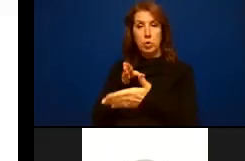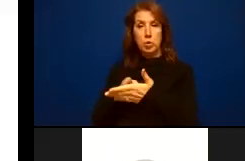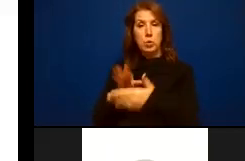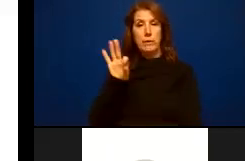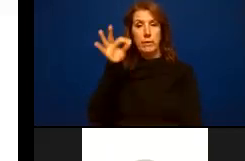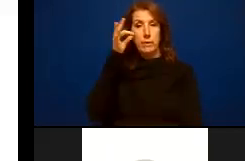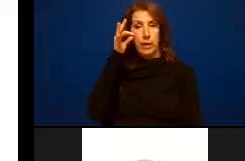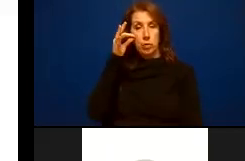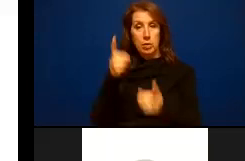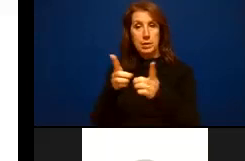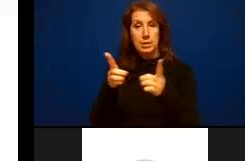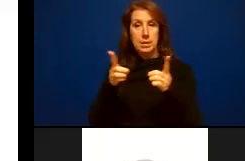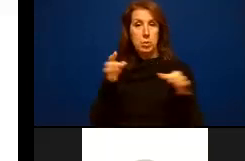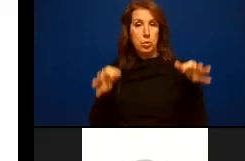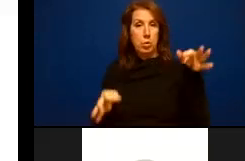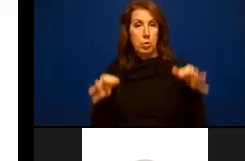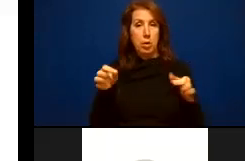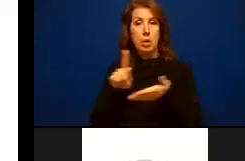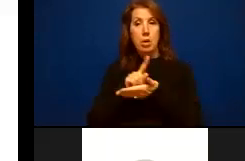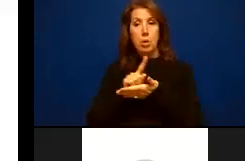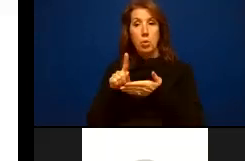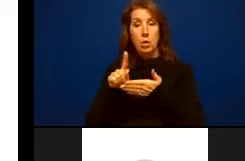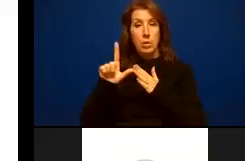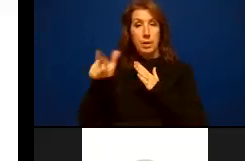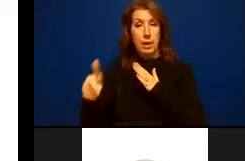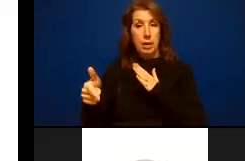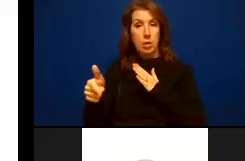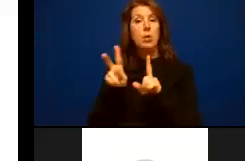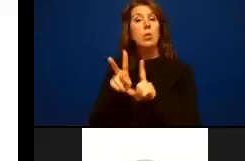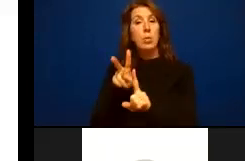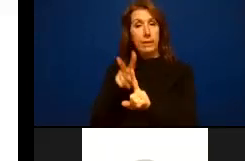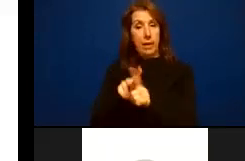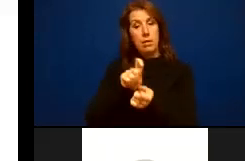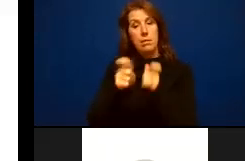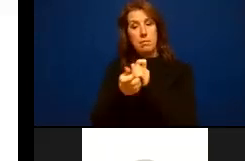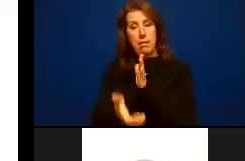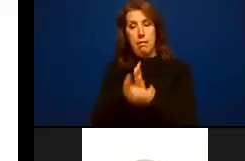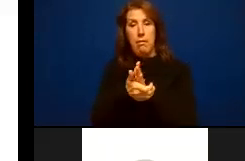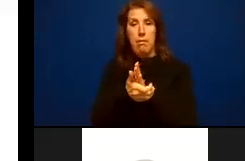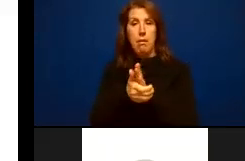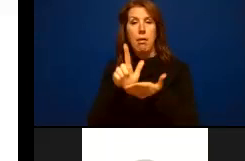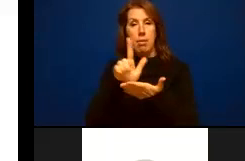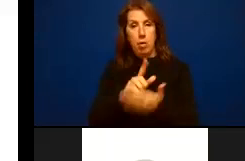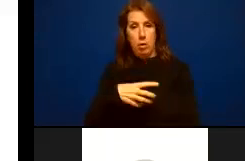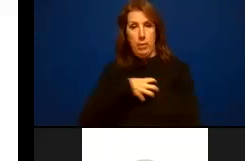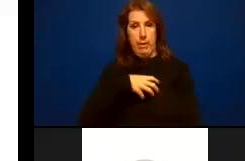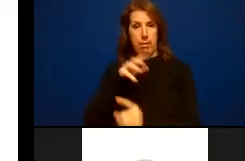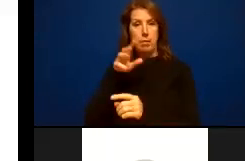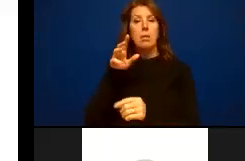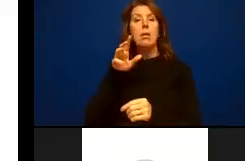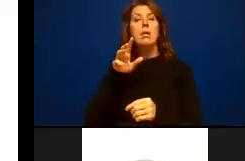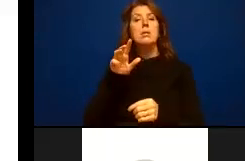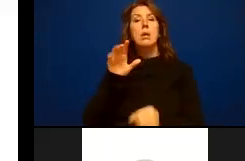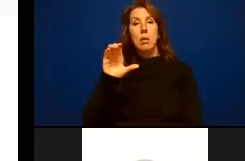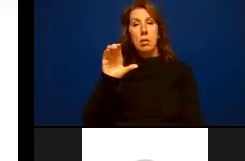court. A week later, we filed an amended complaint, and that's when Connecticut Legal Rights